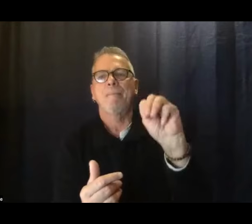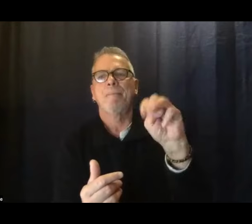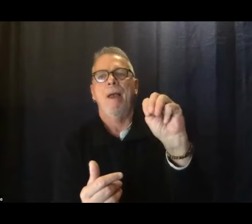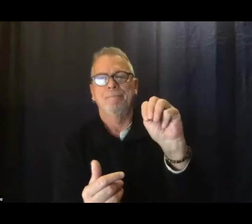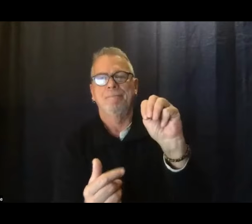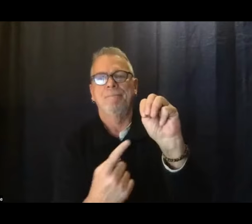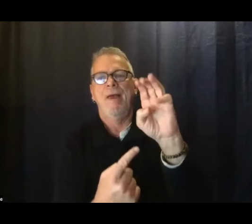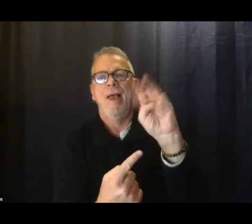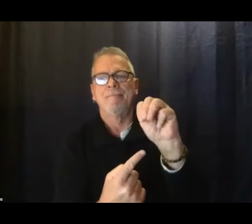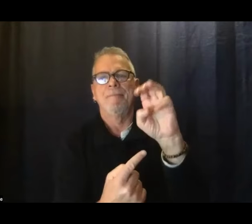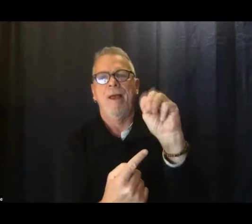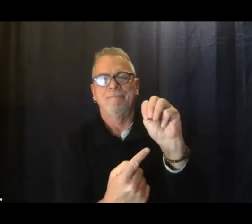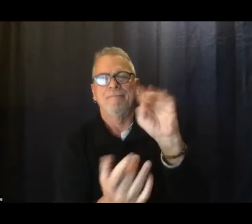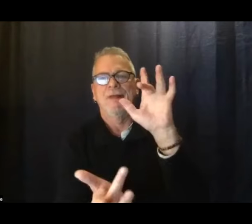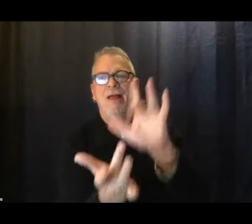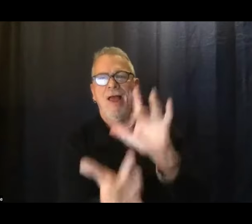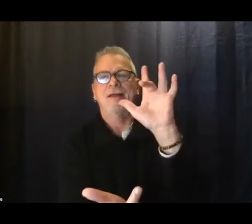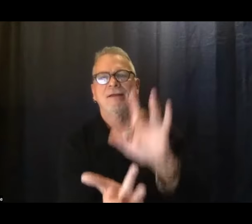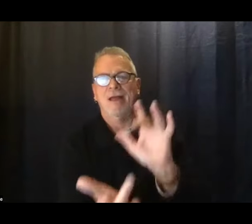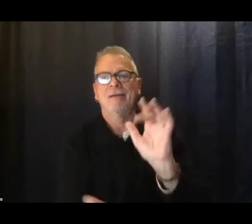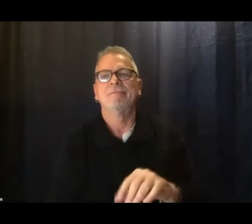So TT, SS, MM.